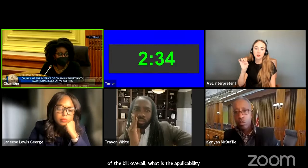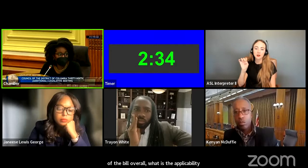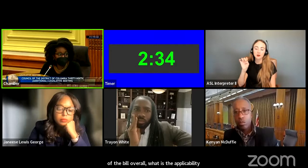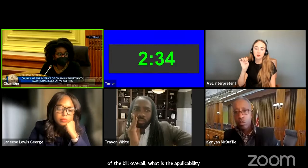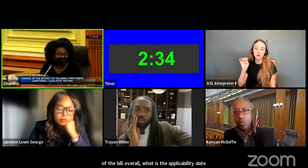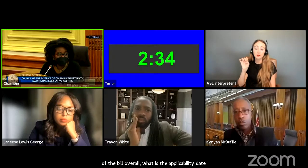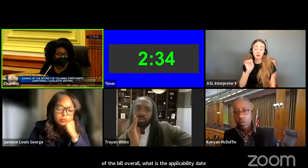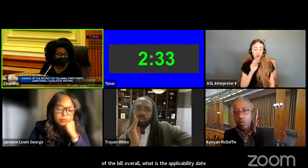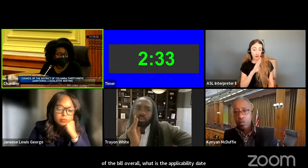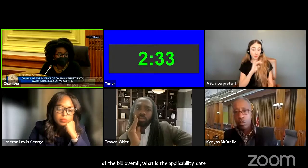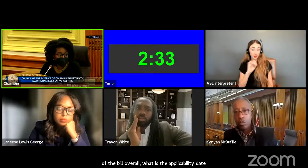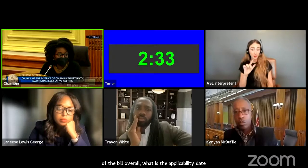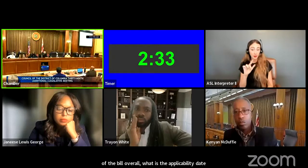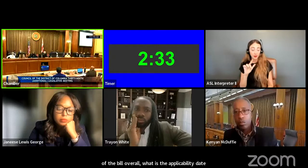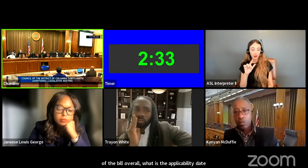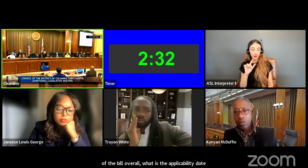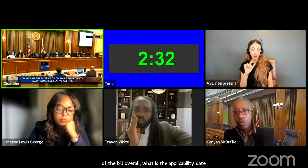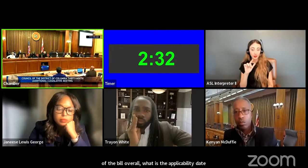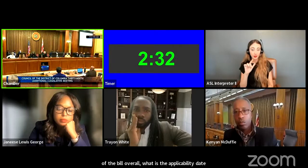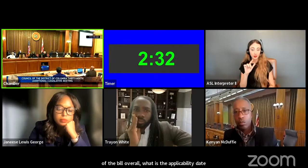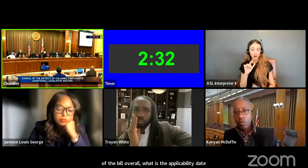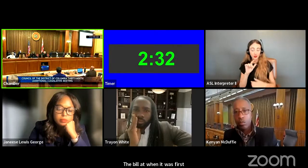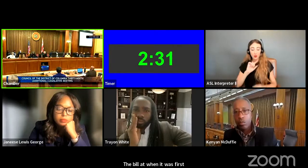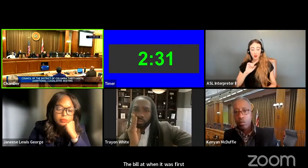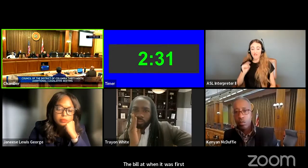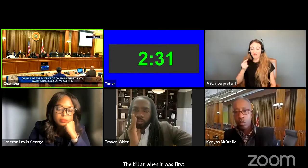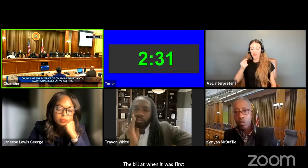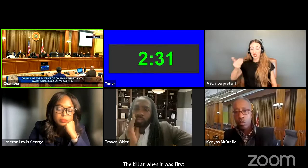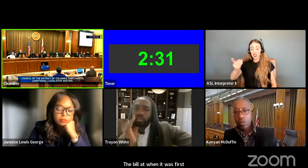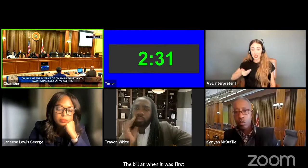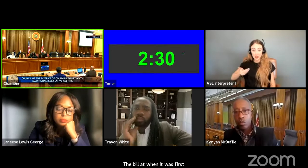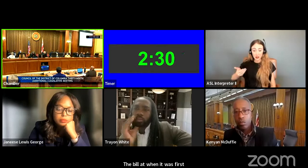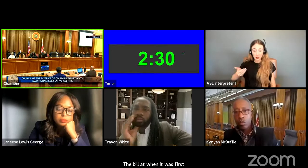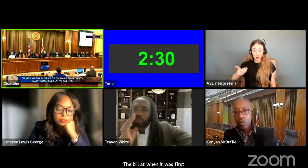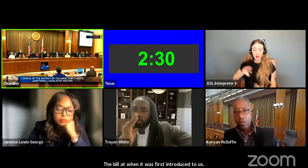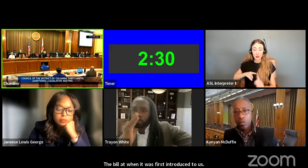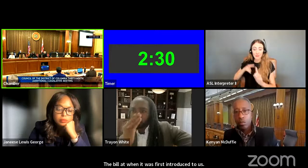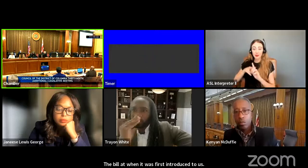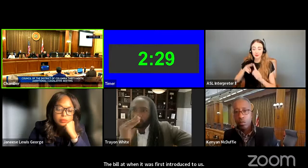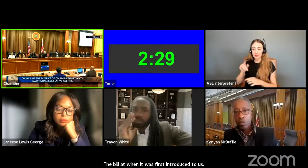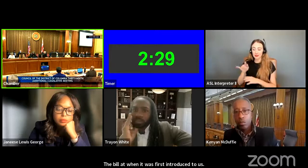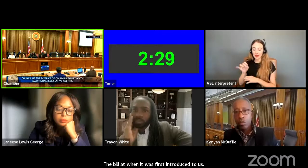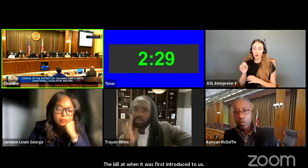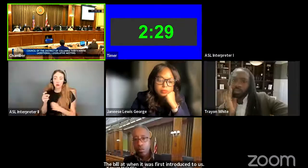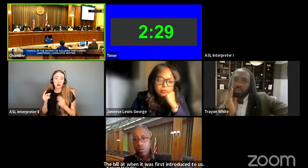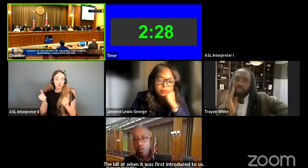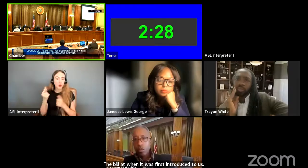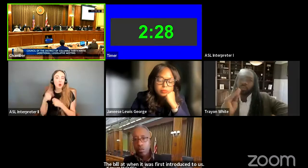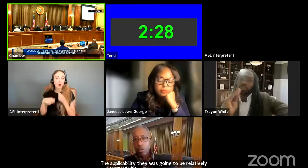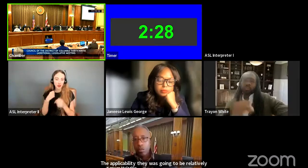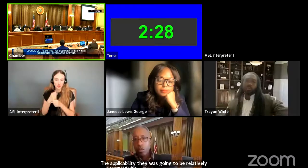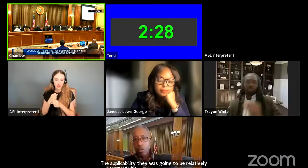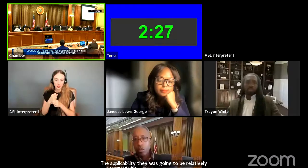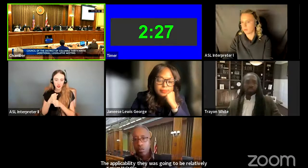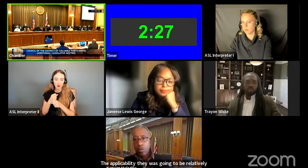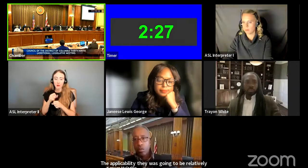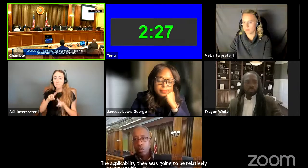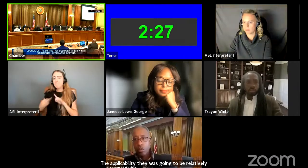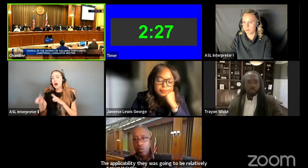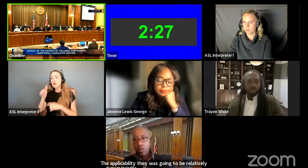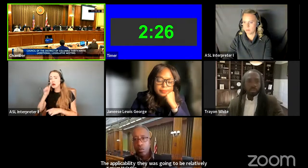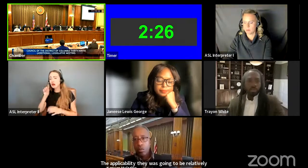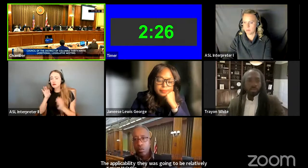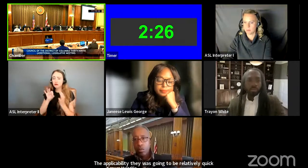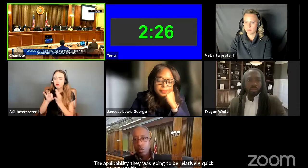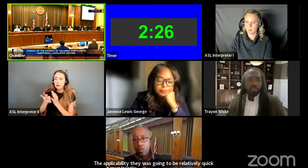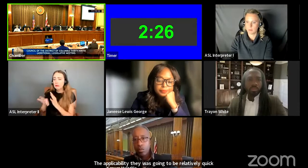The bill, when it was first introduced to us, the applicability date was going to be relatively quick, about a year. Hearing feedback from the courts, from a